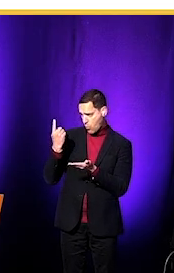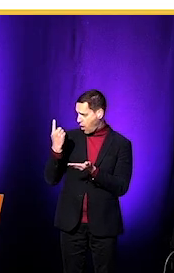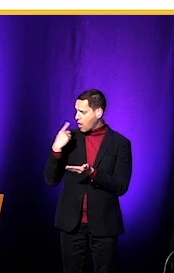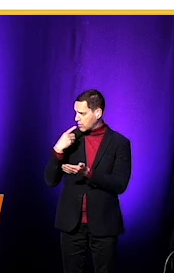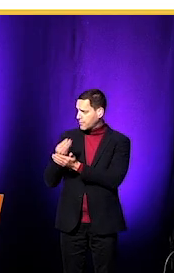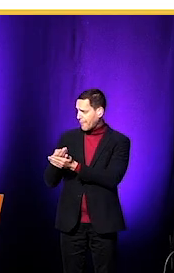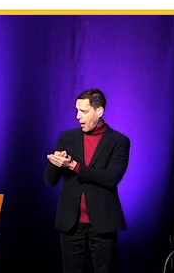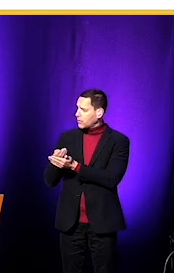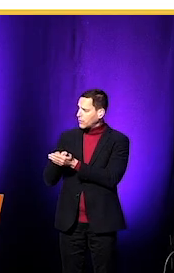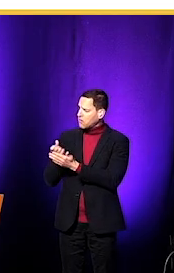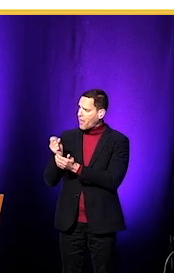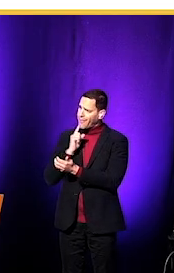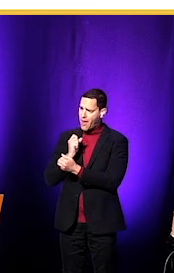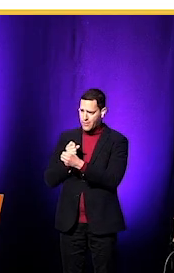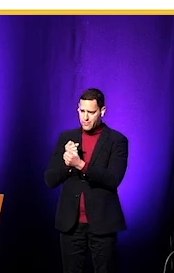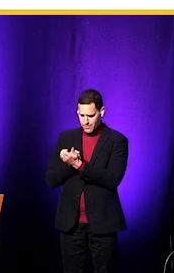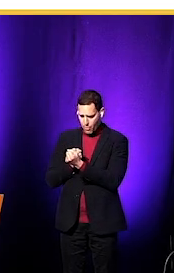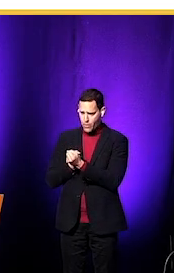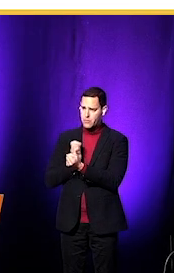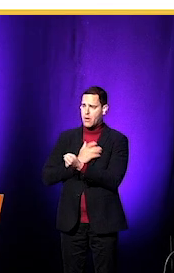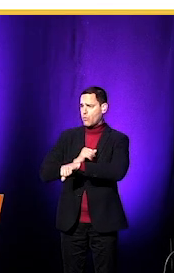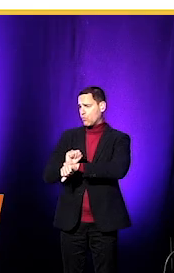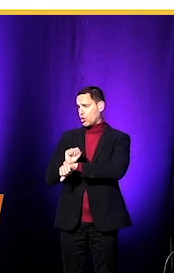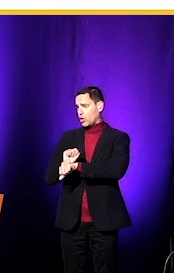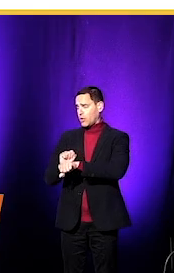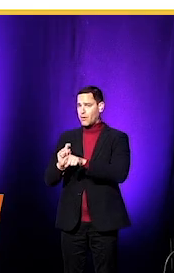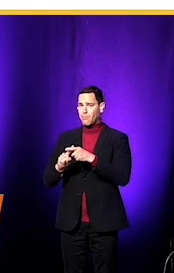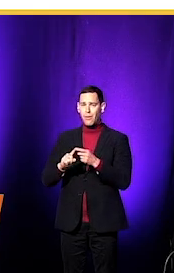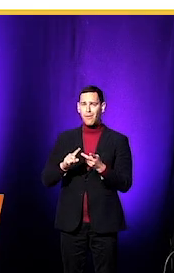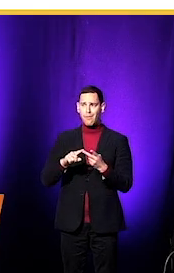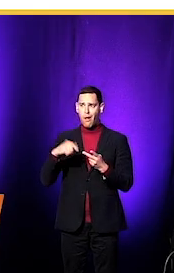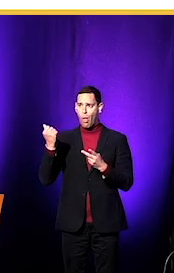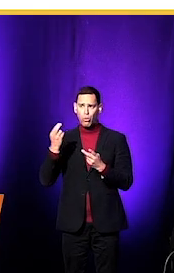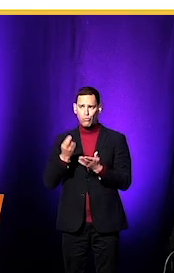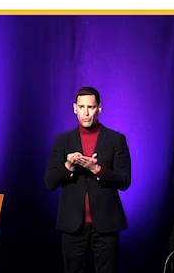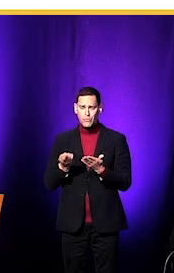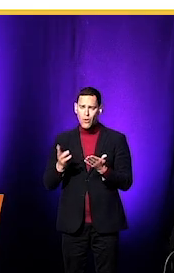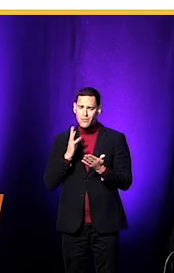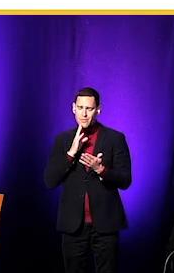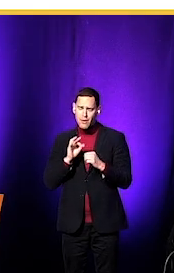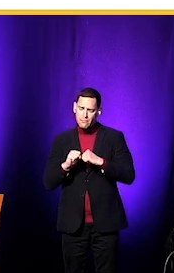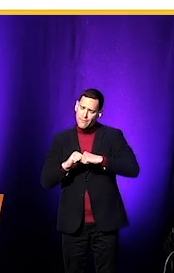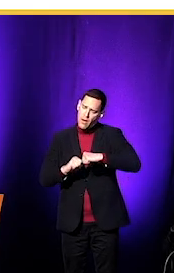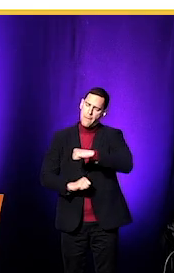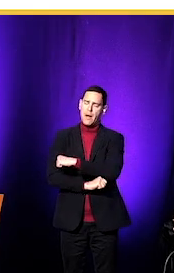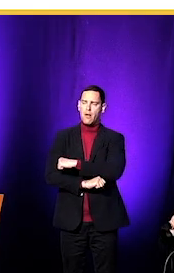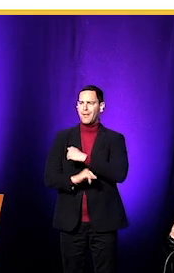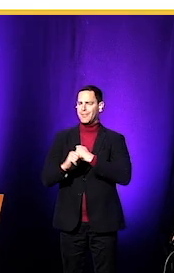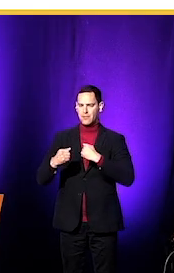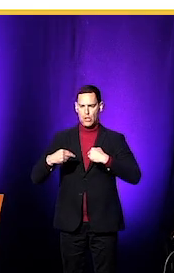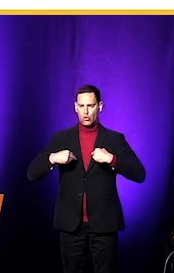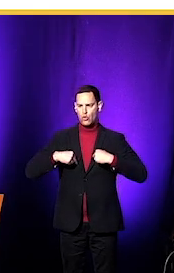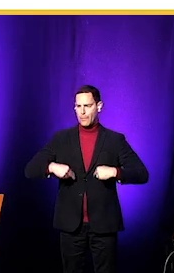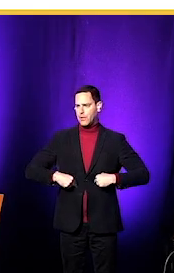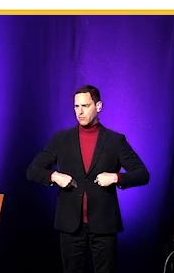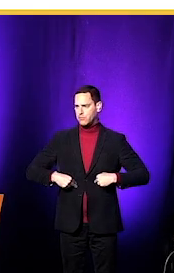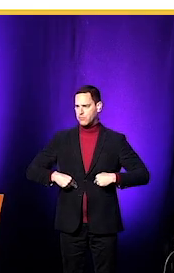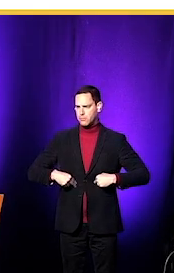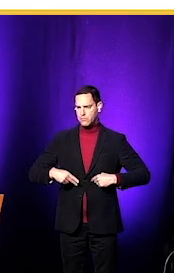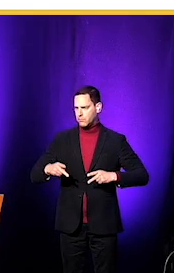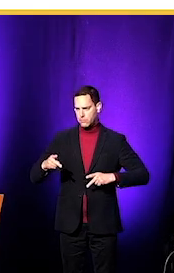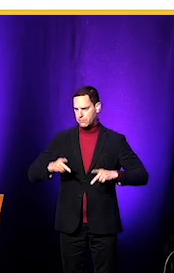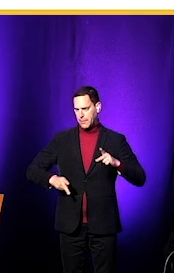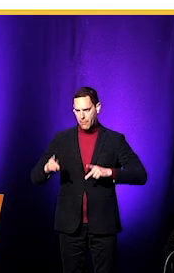more fundamental was the human resources that we had. I think developing a community of people